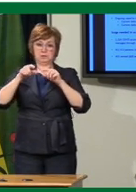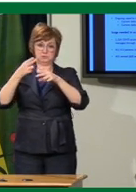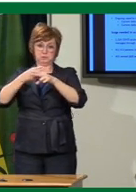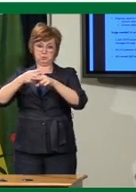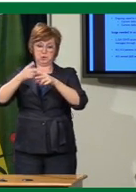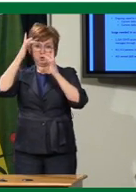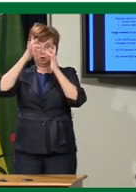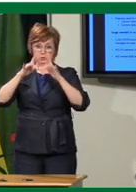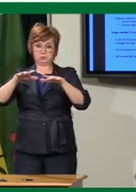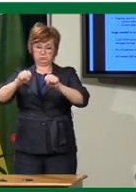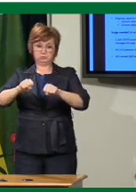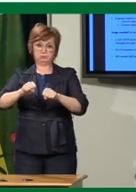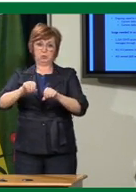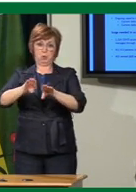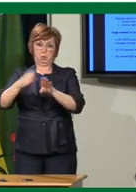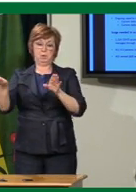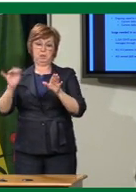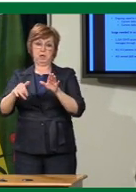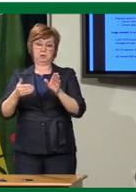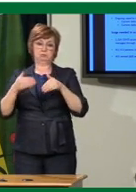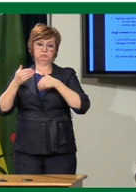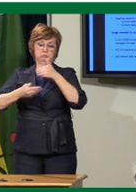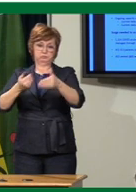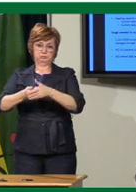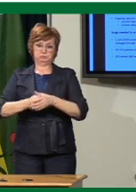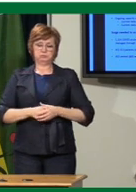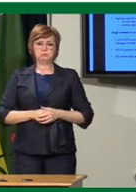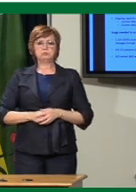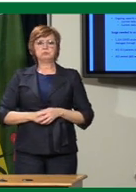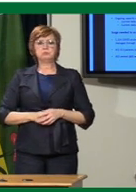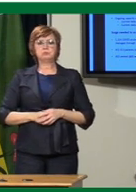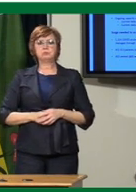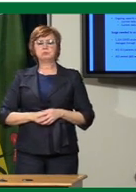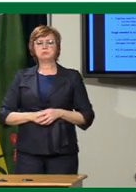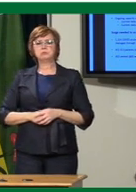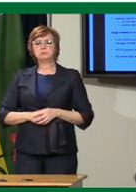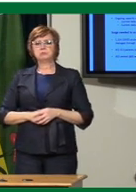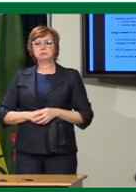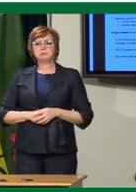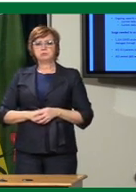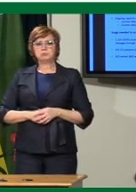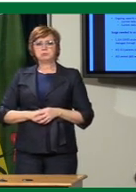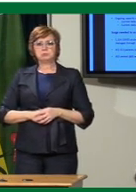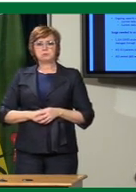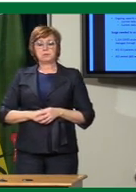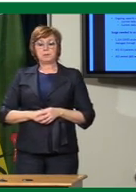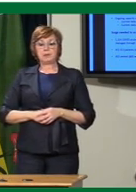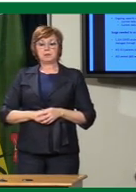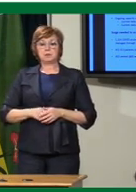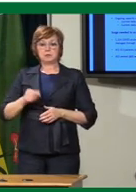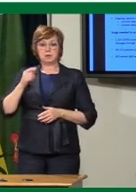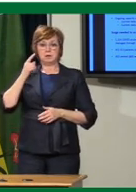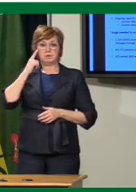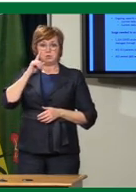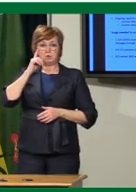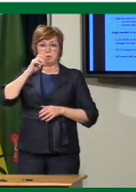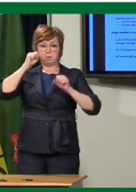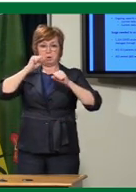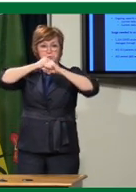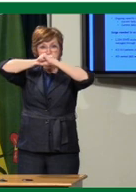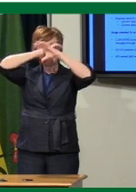available by service slowdowns. Likewise, looking at our ICU in our planned scenario, we have planned for